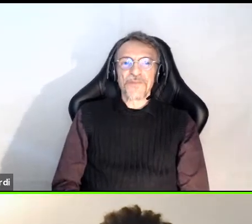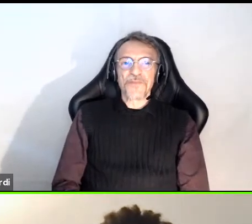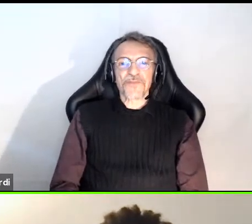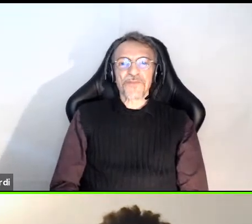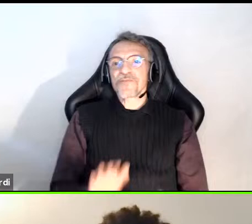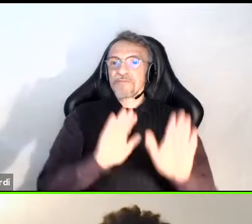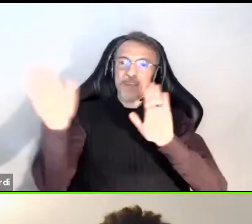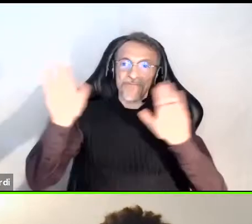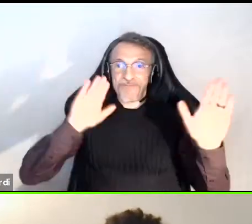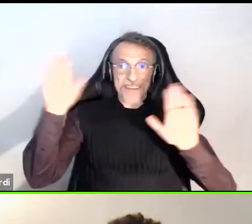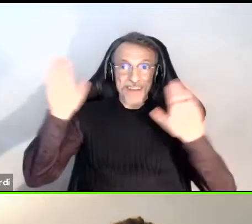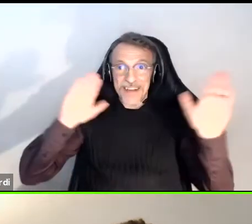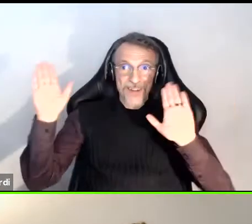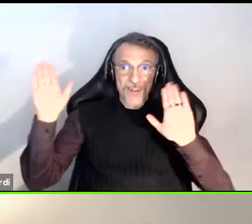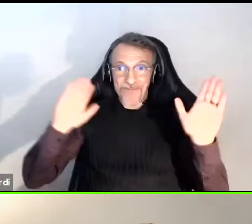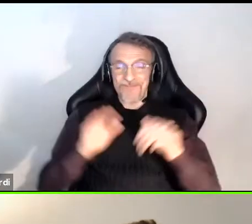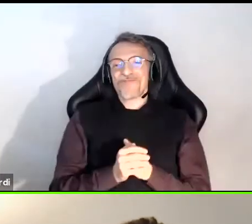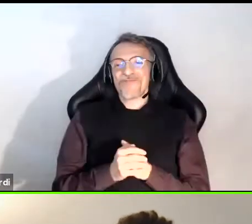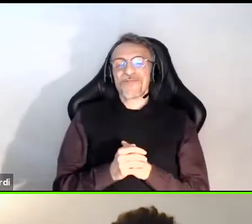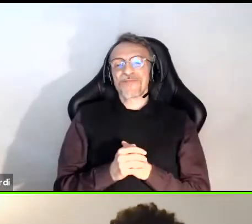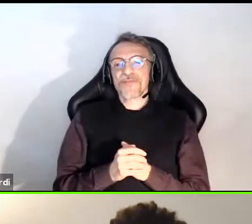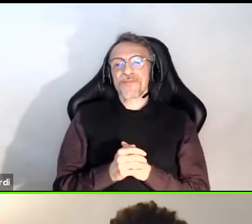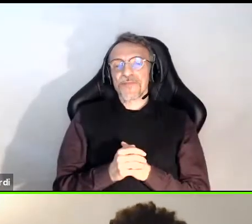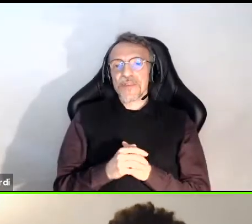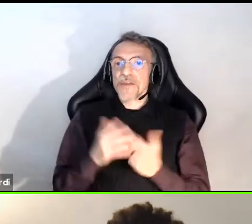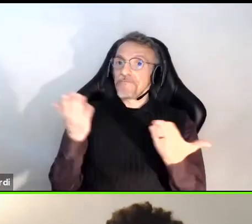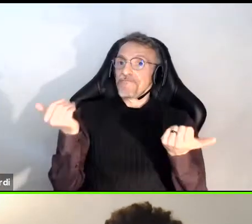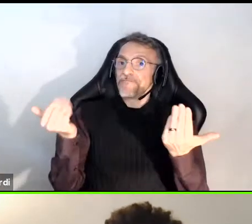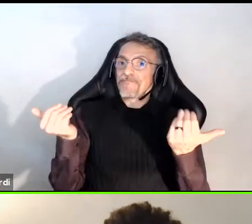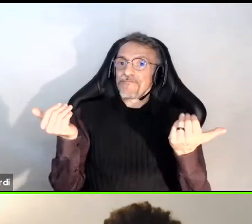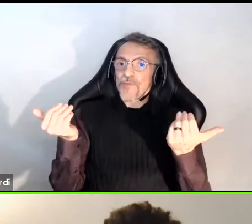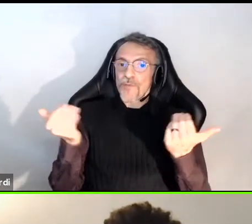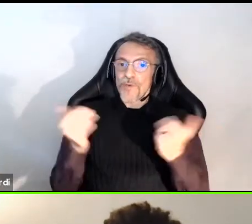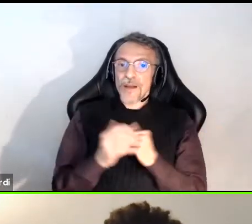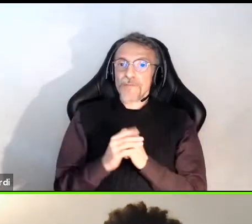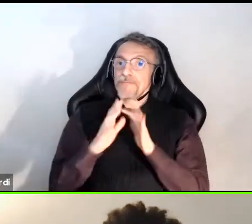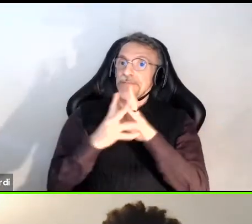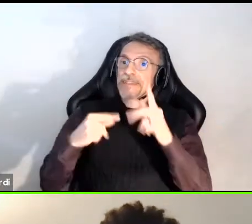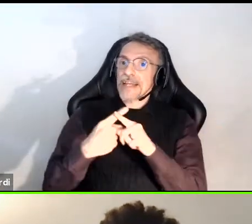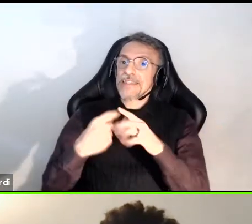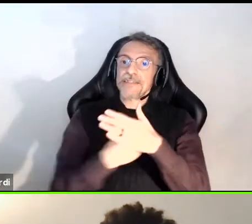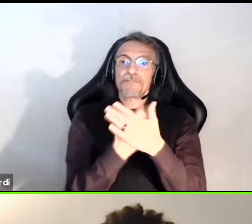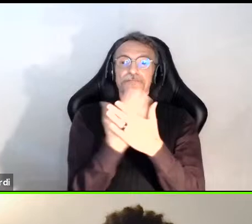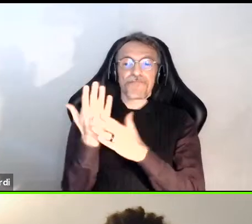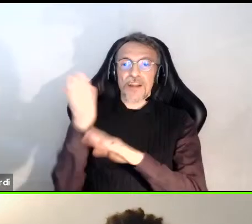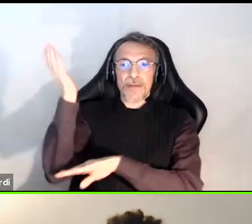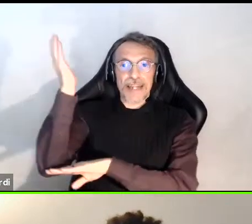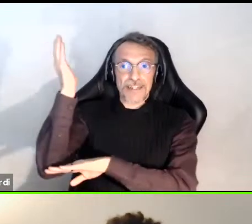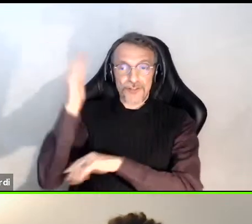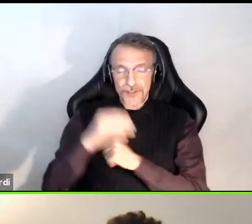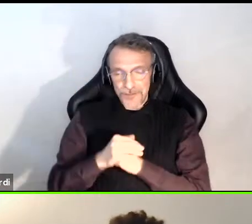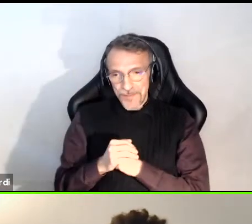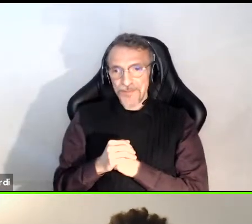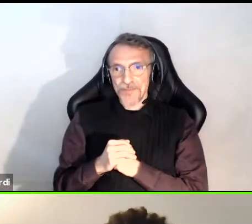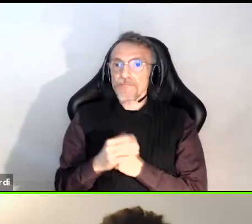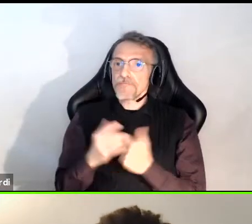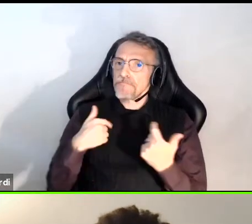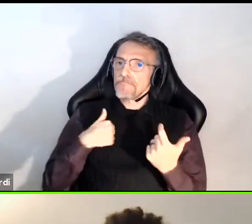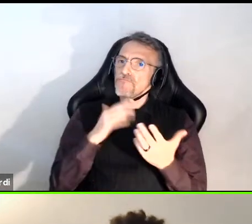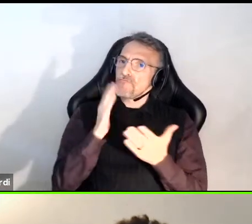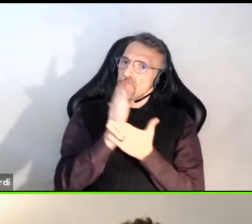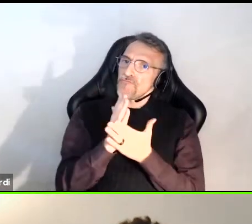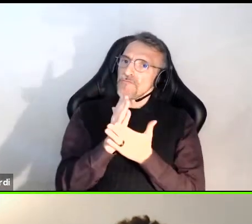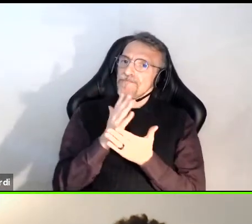Hello, everyone. I'd like to welcome you to Sussex Development Lectures. And I'd really want to thank